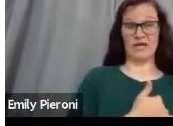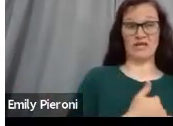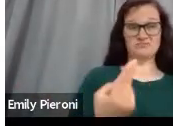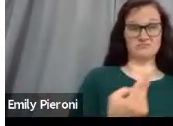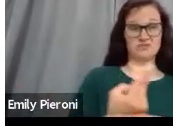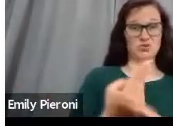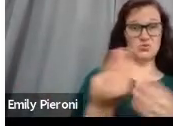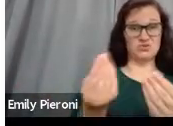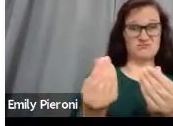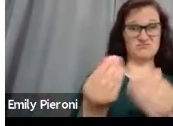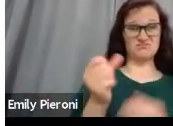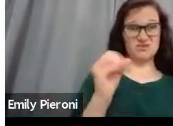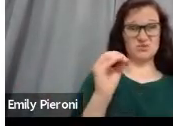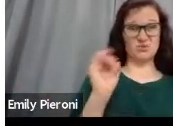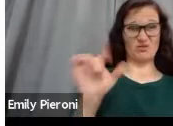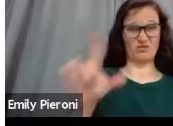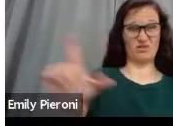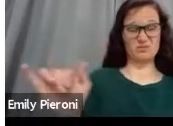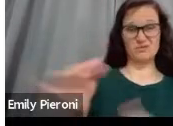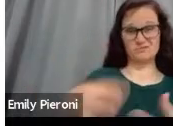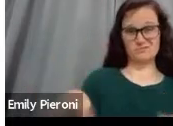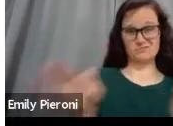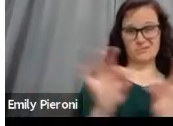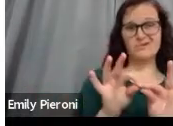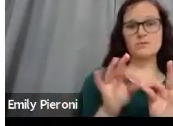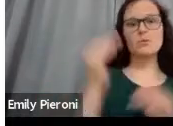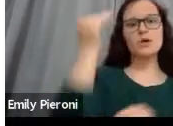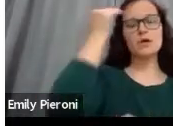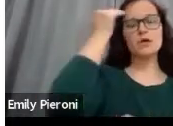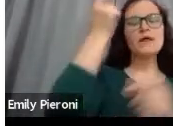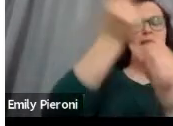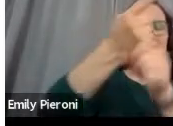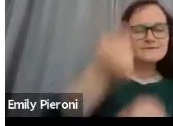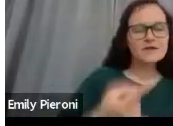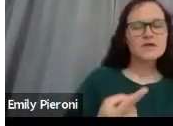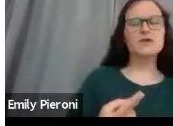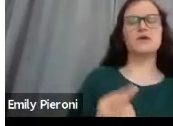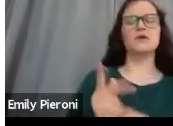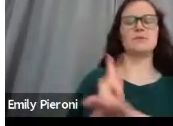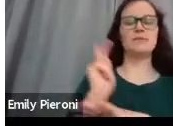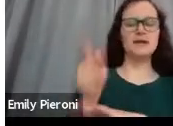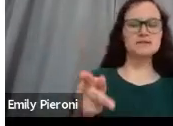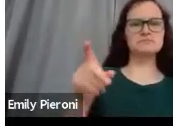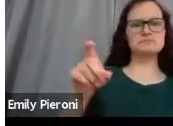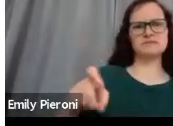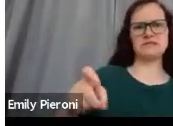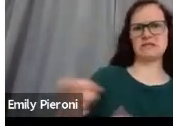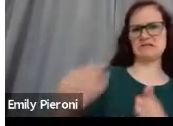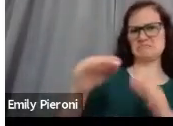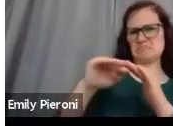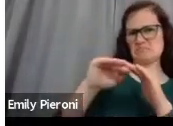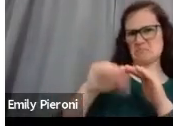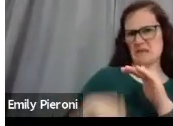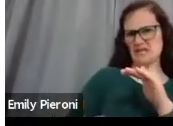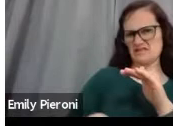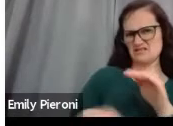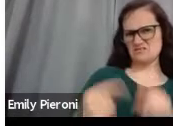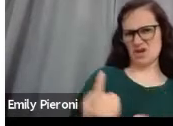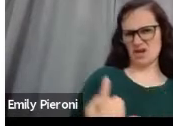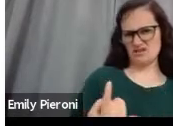is important. We know that perennial plants require less tillage. There's opportunities for